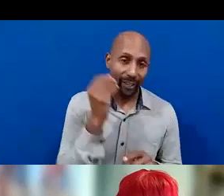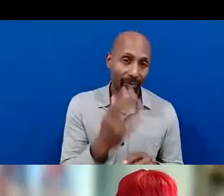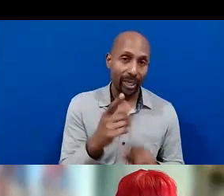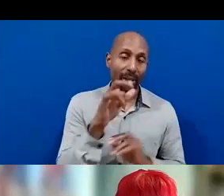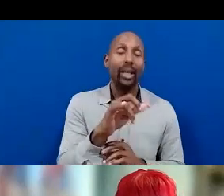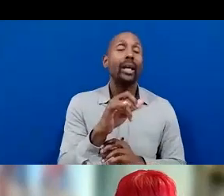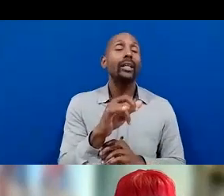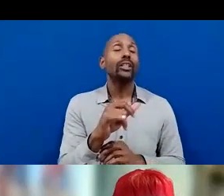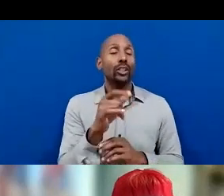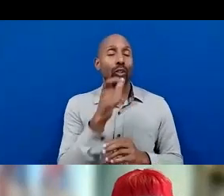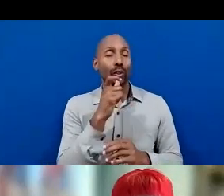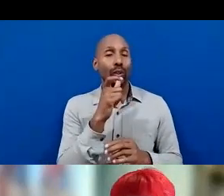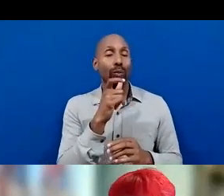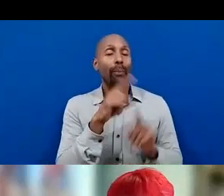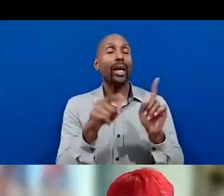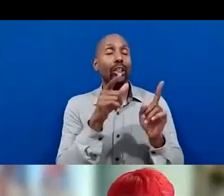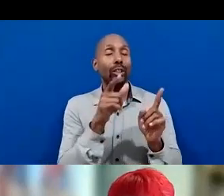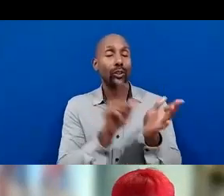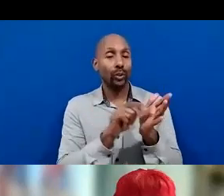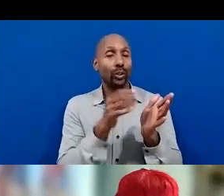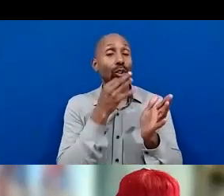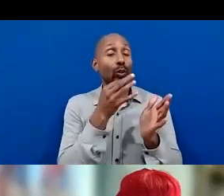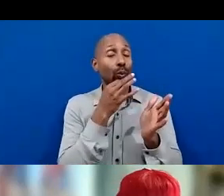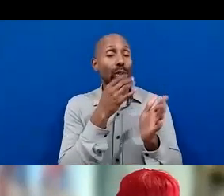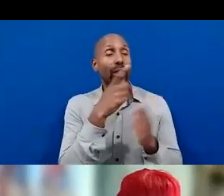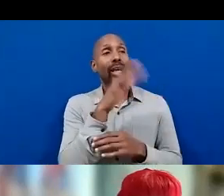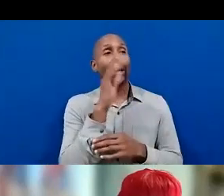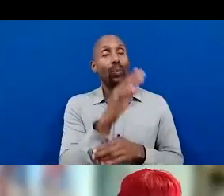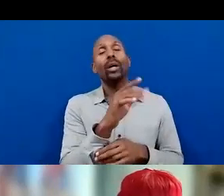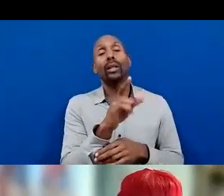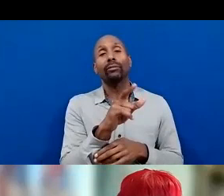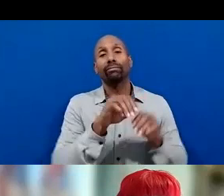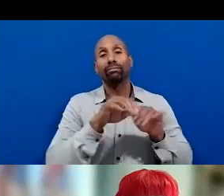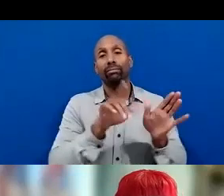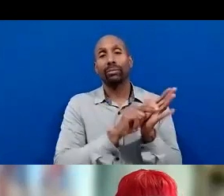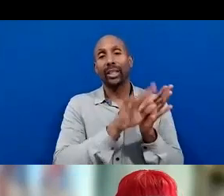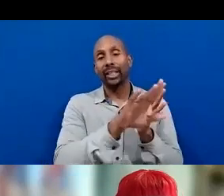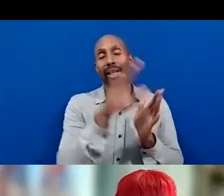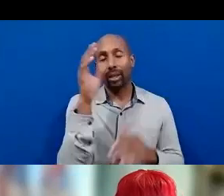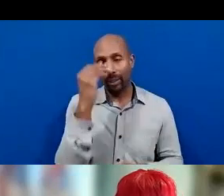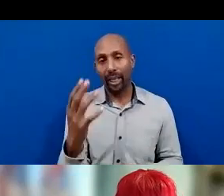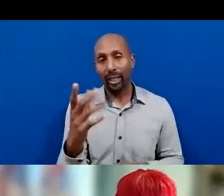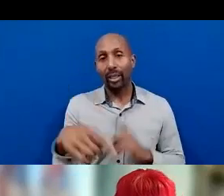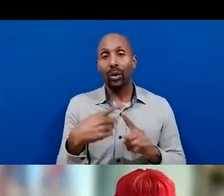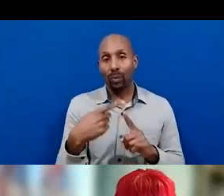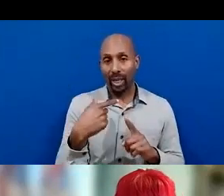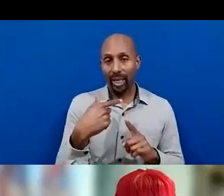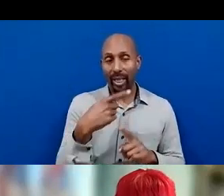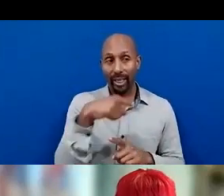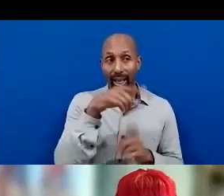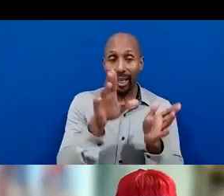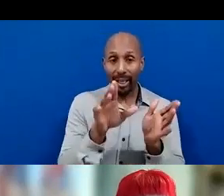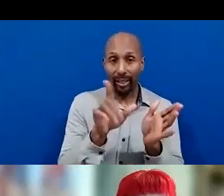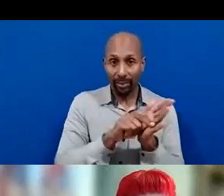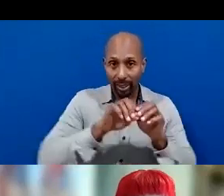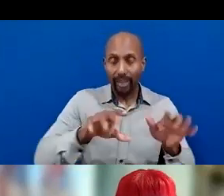so I'm assuming that's when I'll find out. But if somebody on the call knows, I couldn't find it. But it's a 3-dose series of